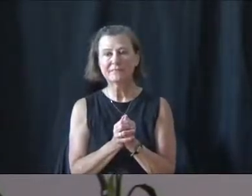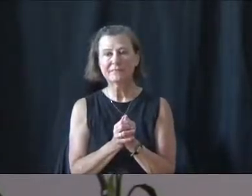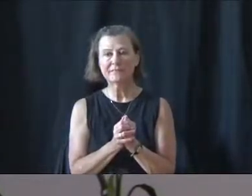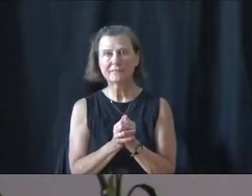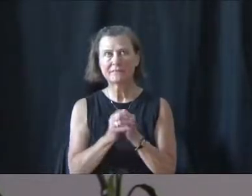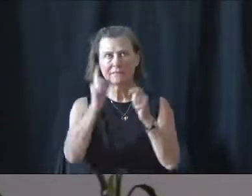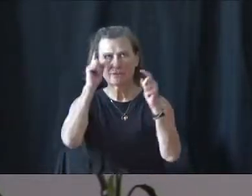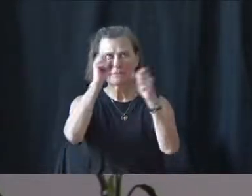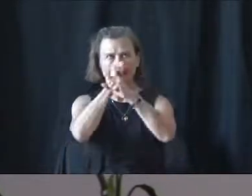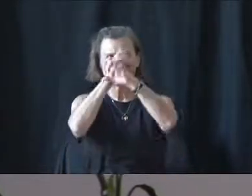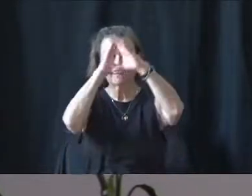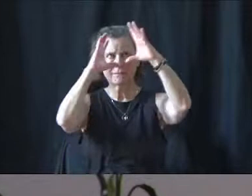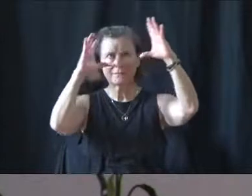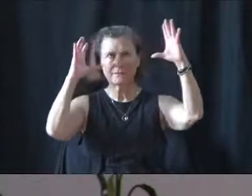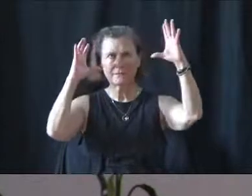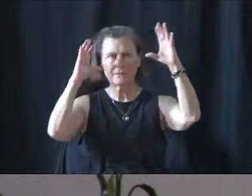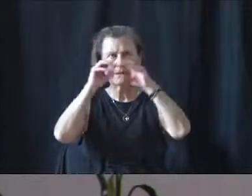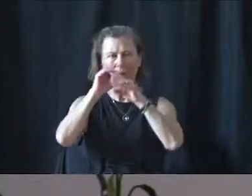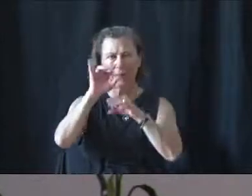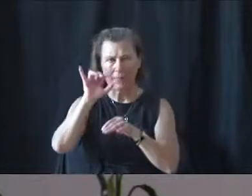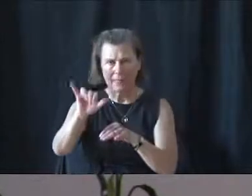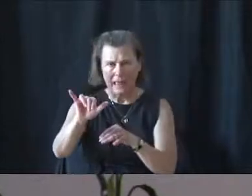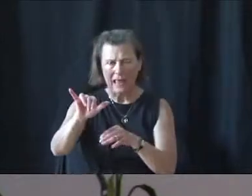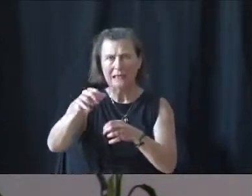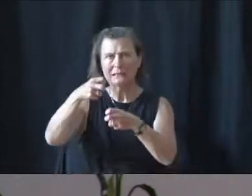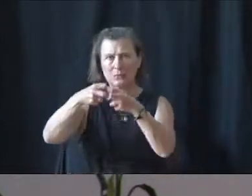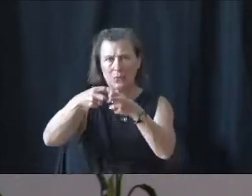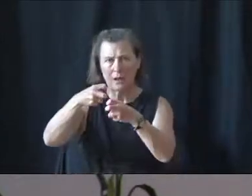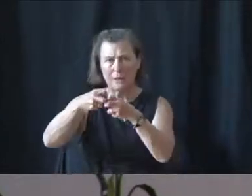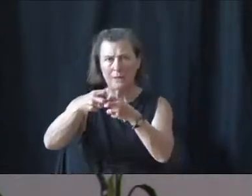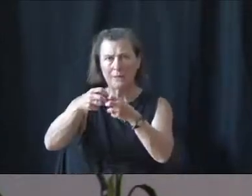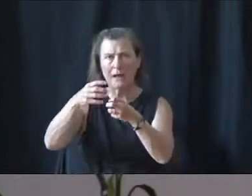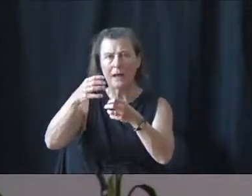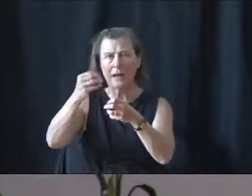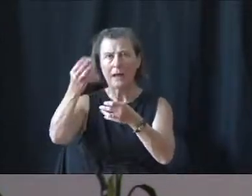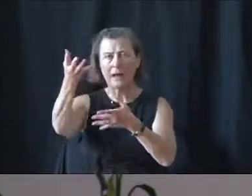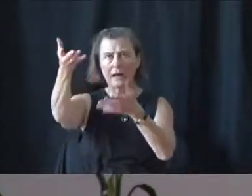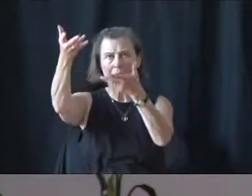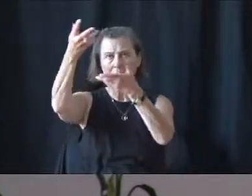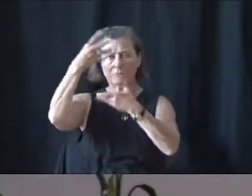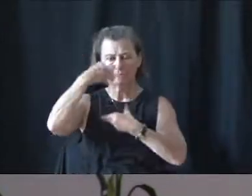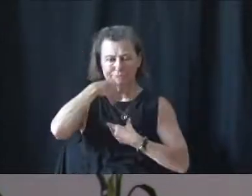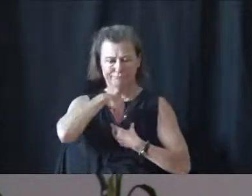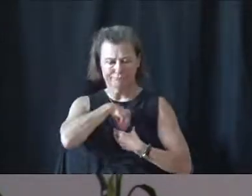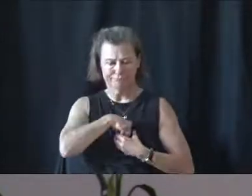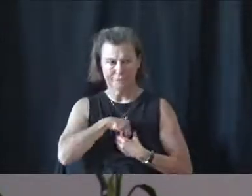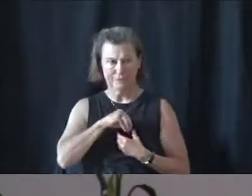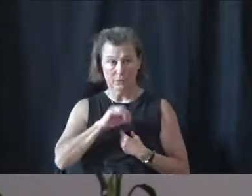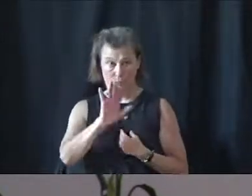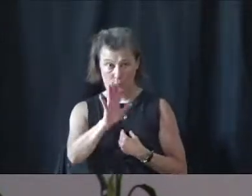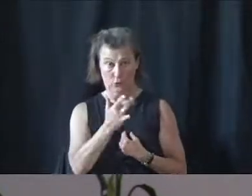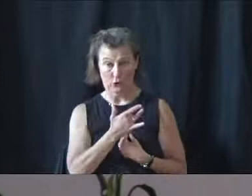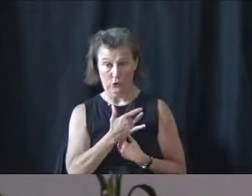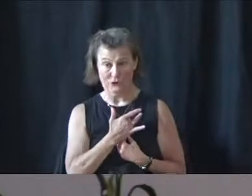Picture them in that distress and take them into your heart.